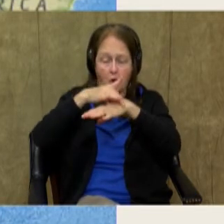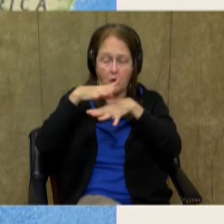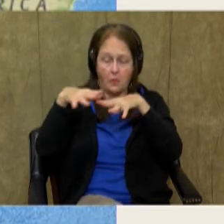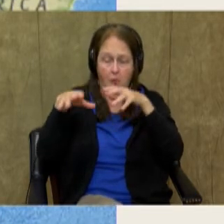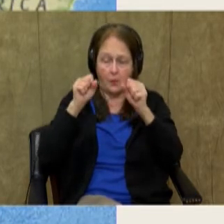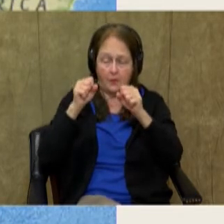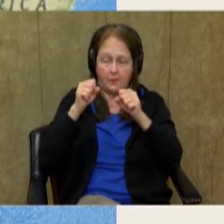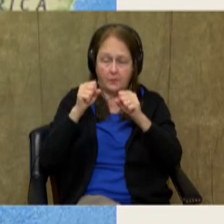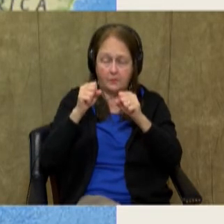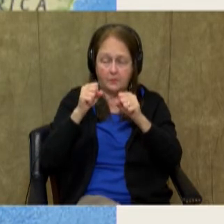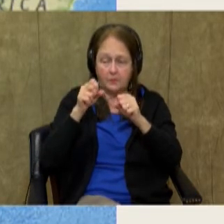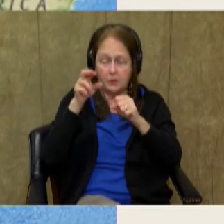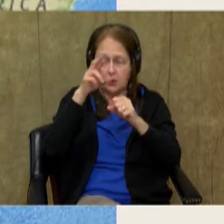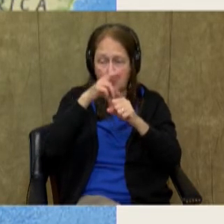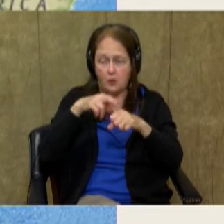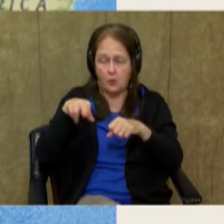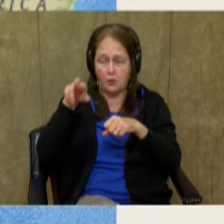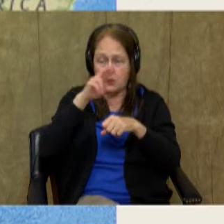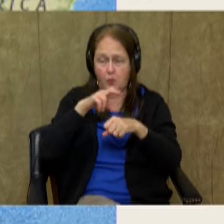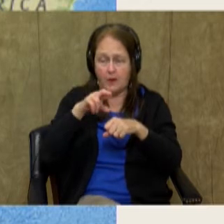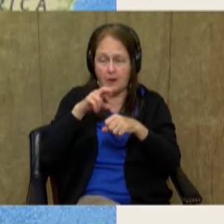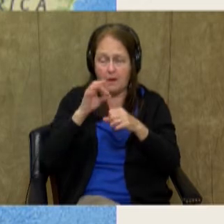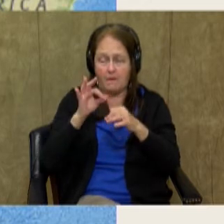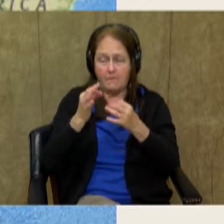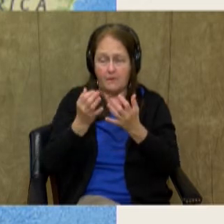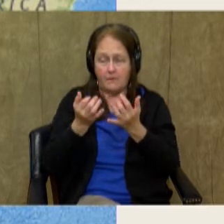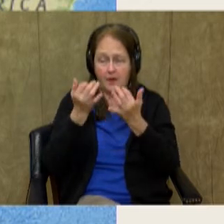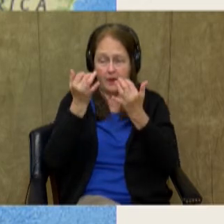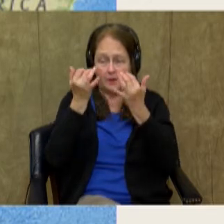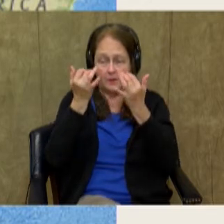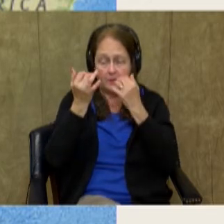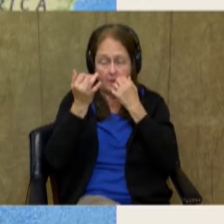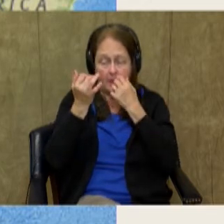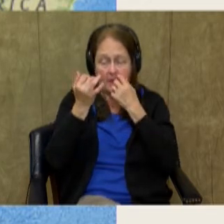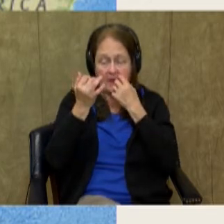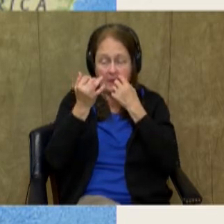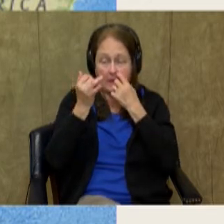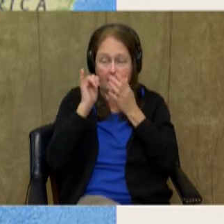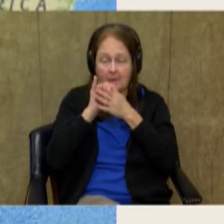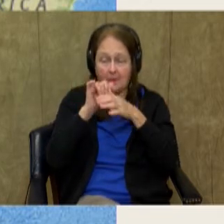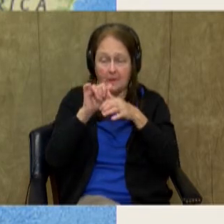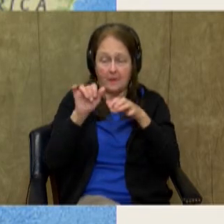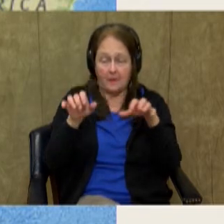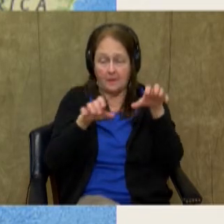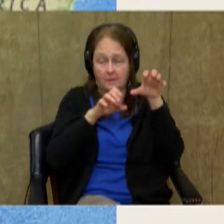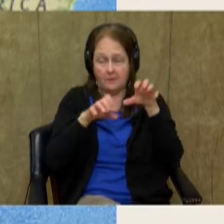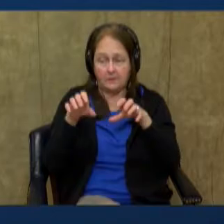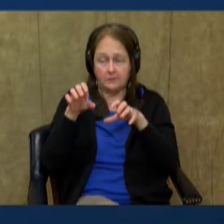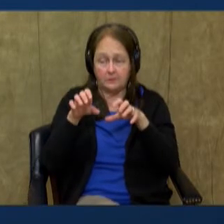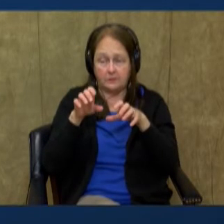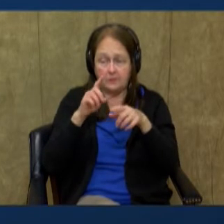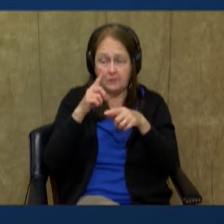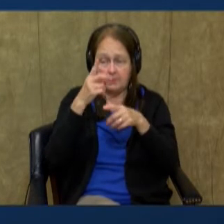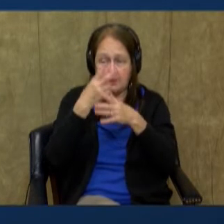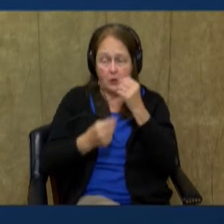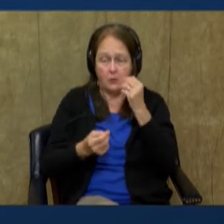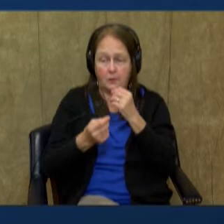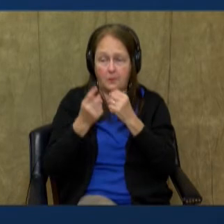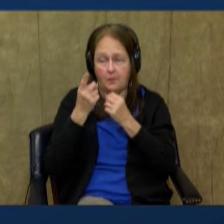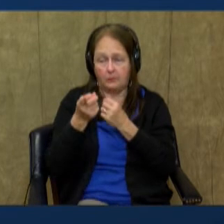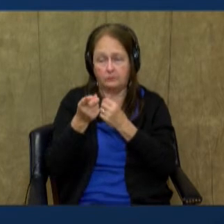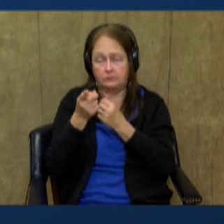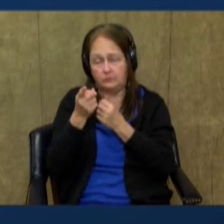earthquakes in the Ring of Fire. Okay, so we've just zoomed in, and we're really in an area that has active both of these.